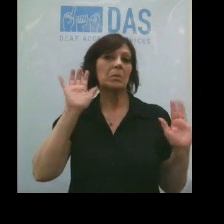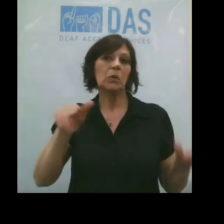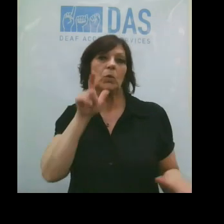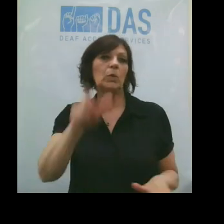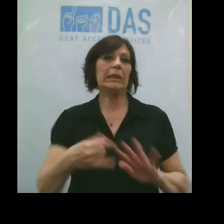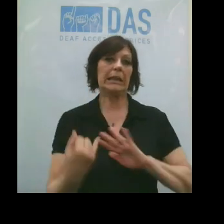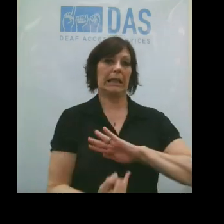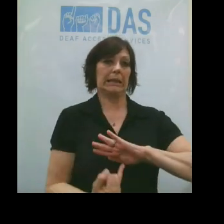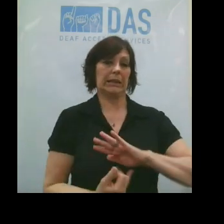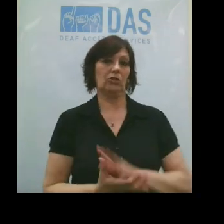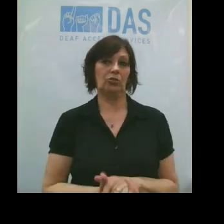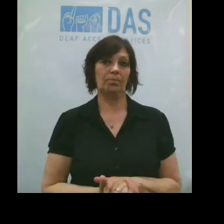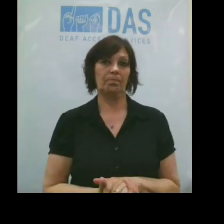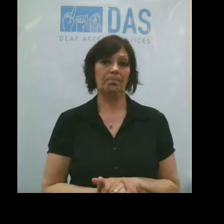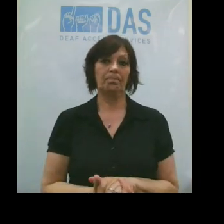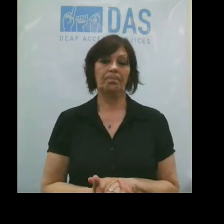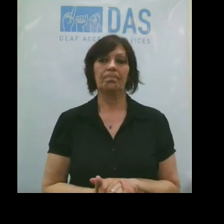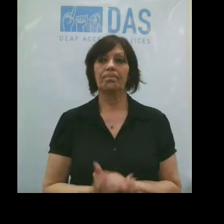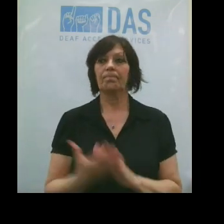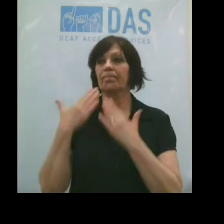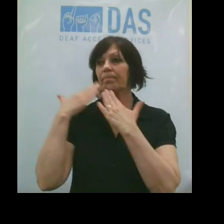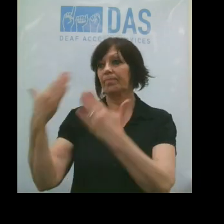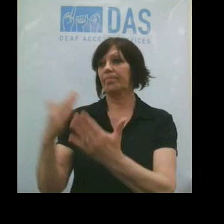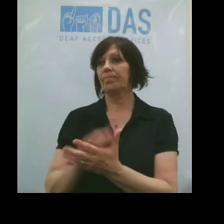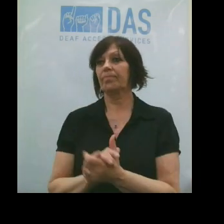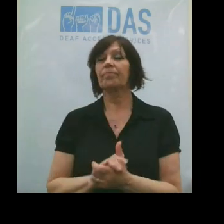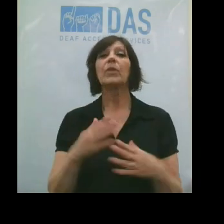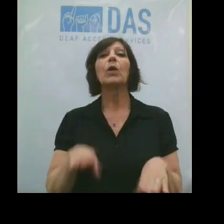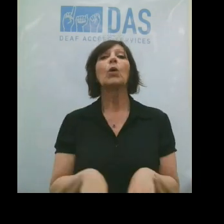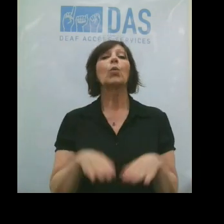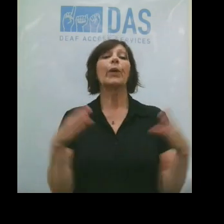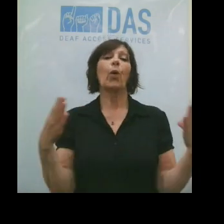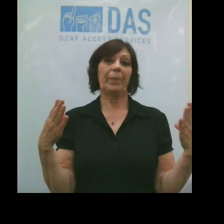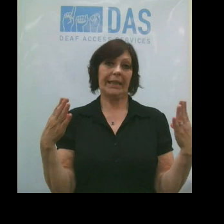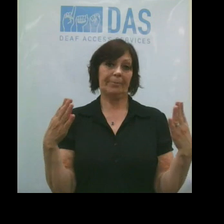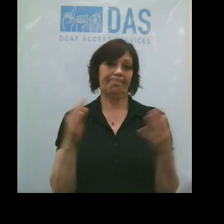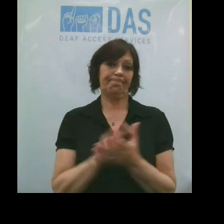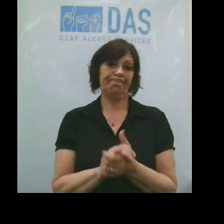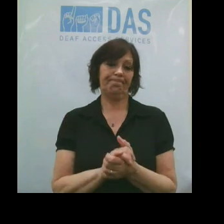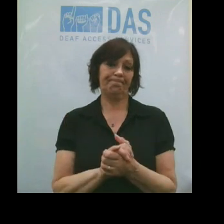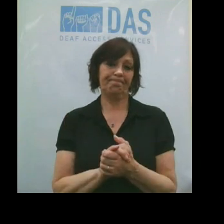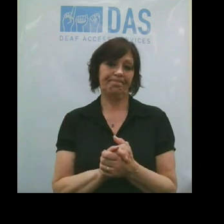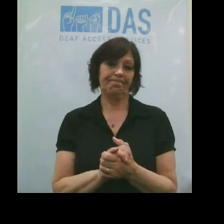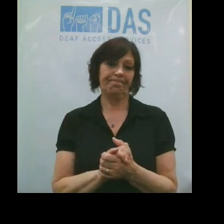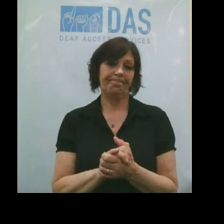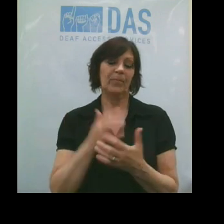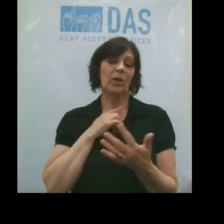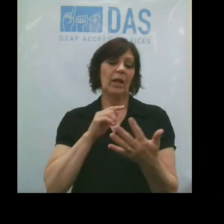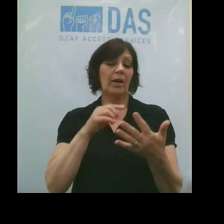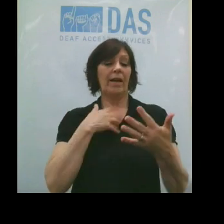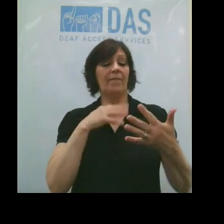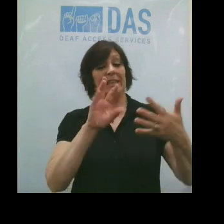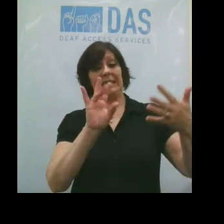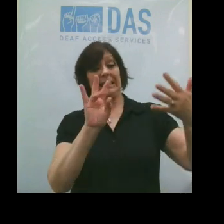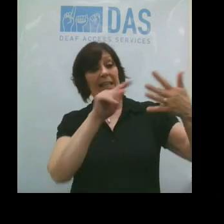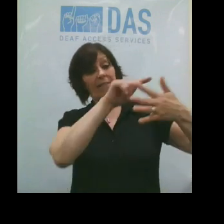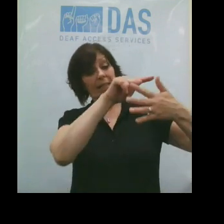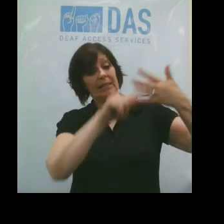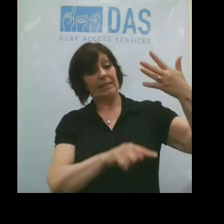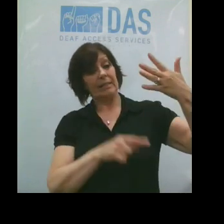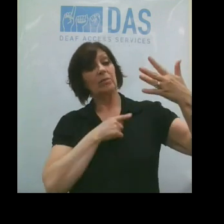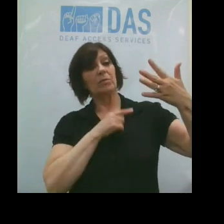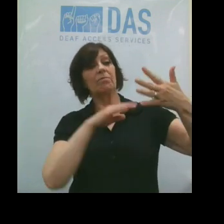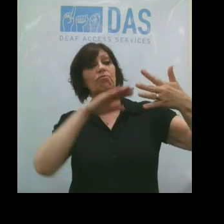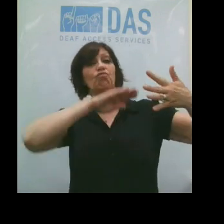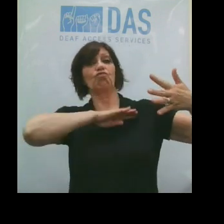isolation. Thank you, Doctor. The reopening status is the latest. We've met 5 of the 7 metrics. We are having problems